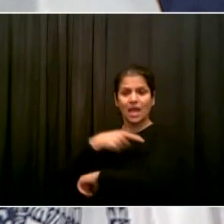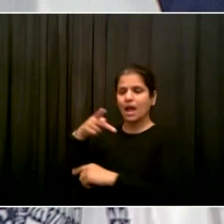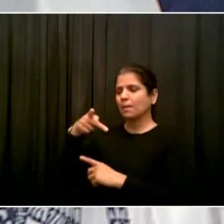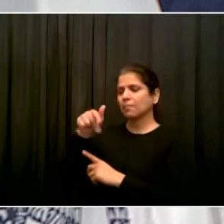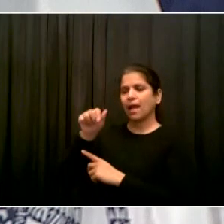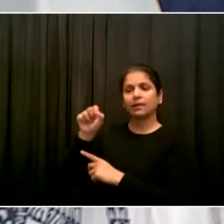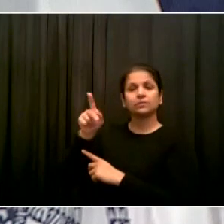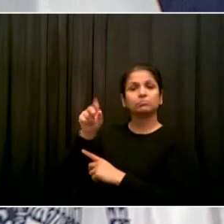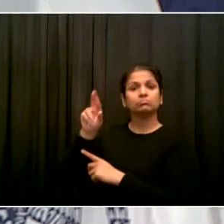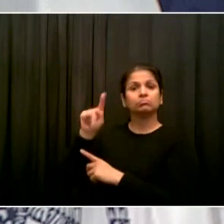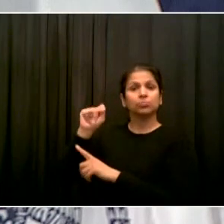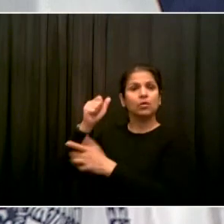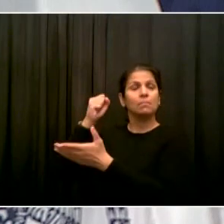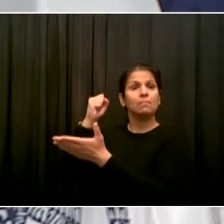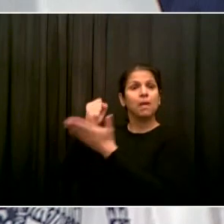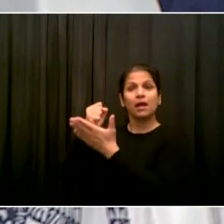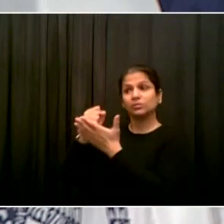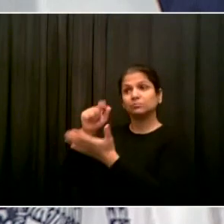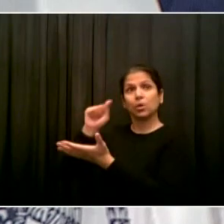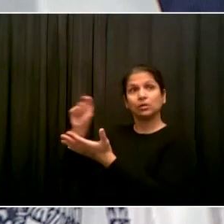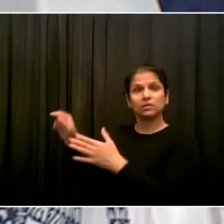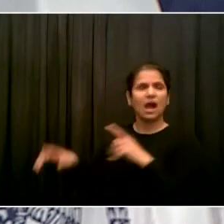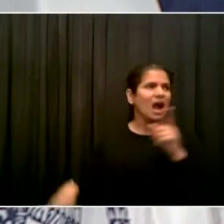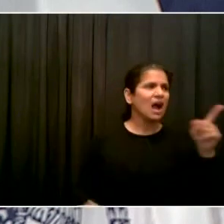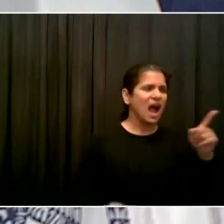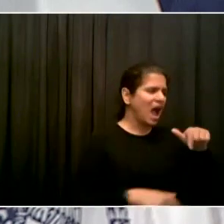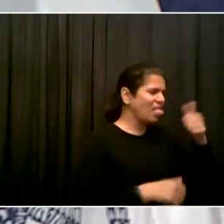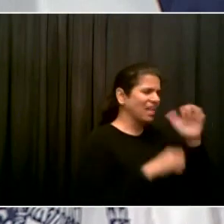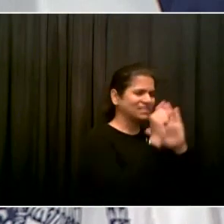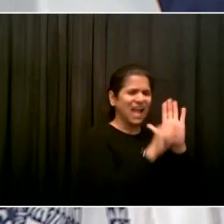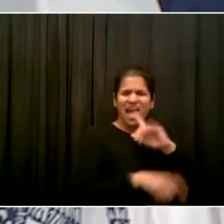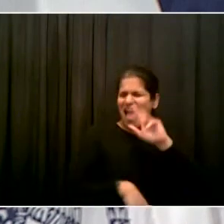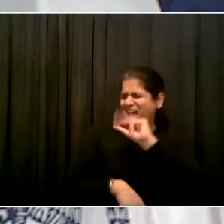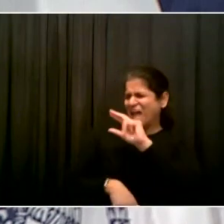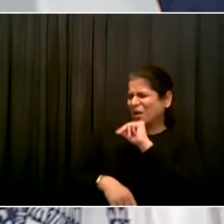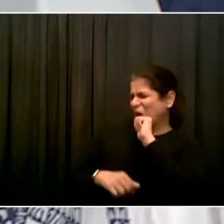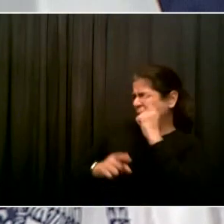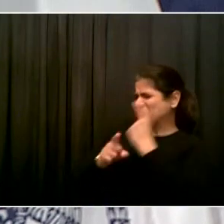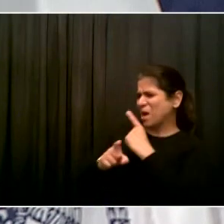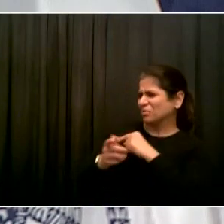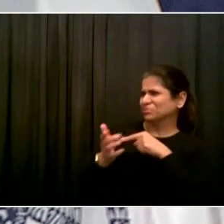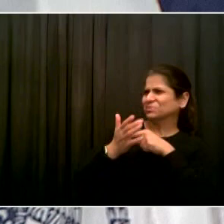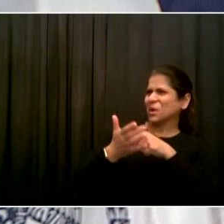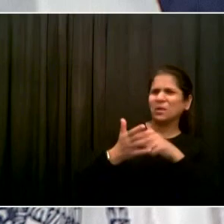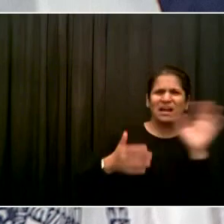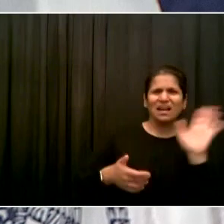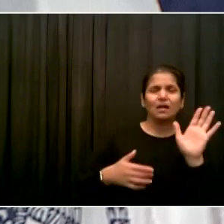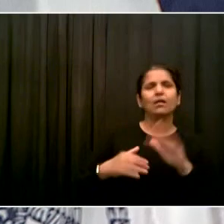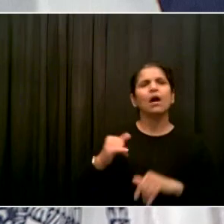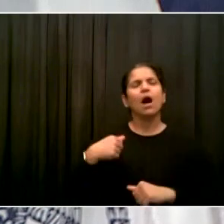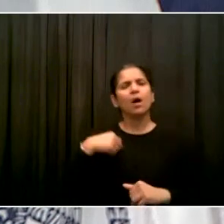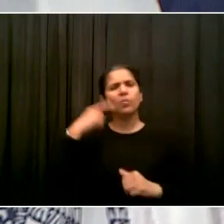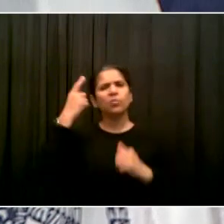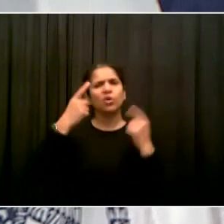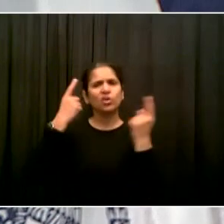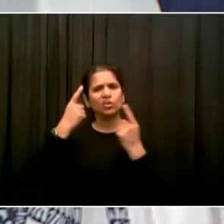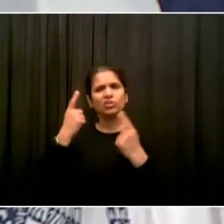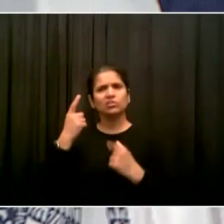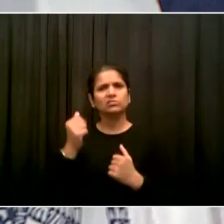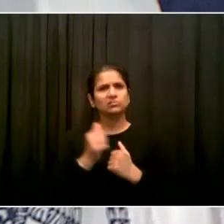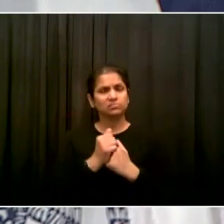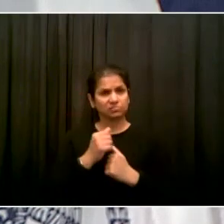a mandatory vaccine passport for tourists once they begin flowing in, and maybe